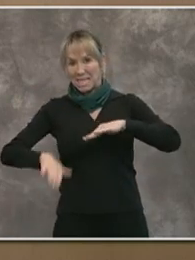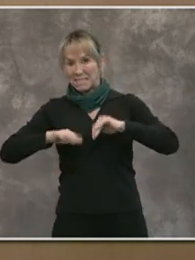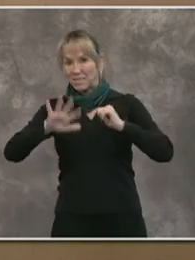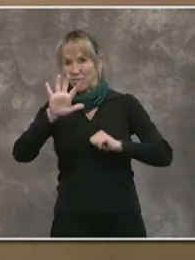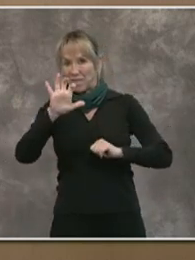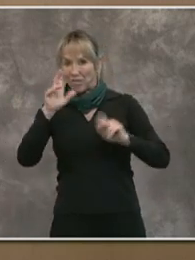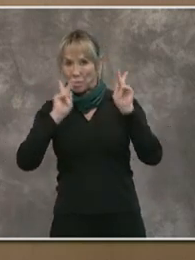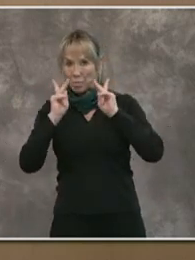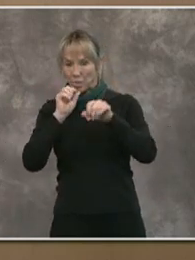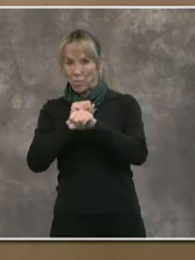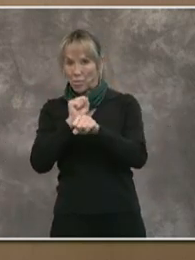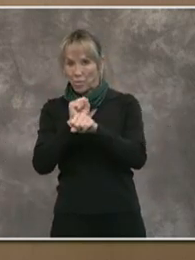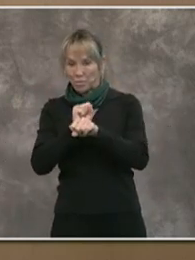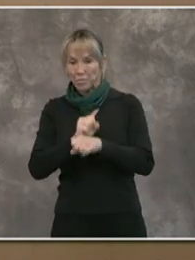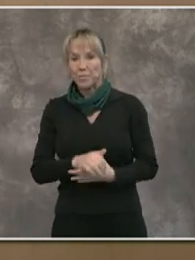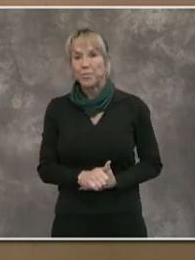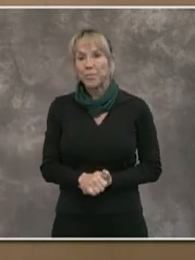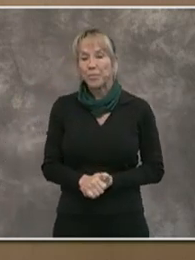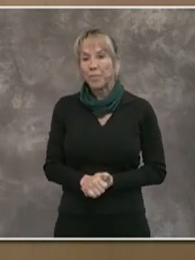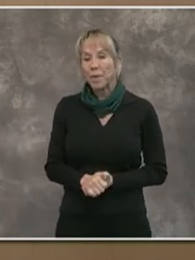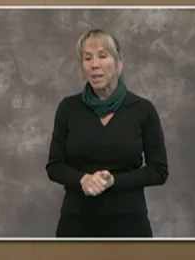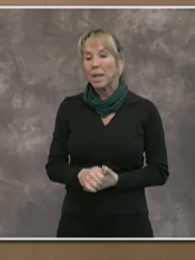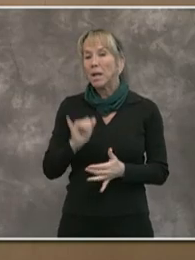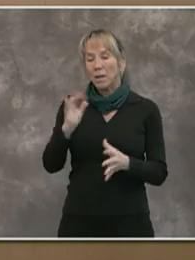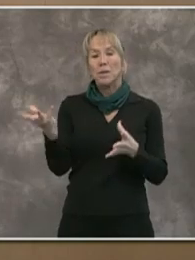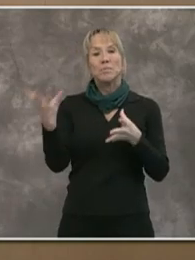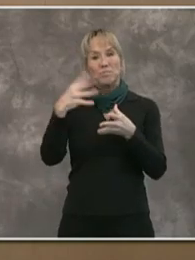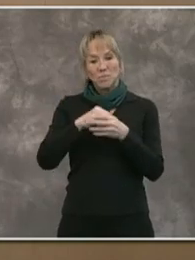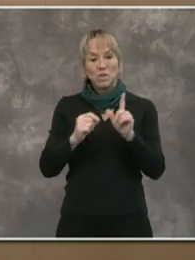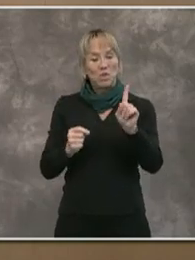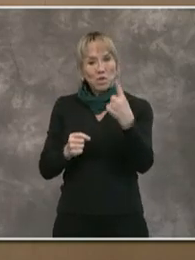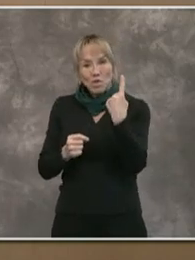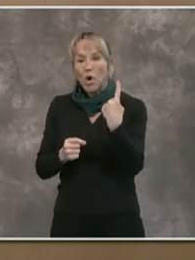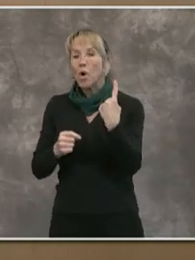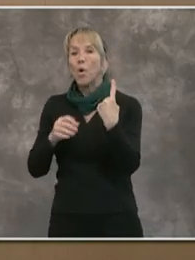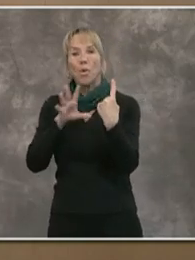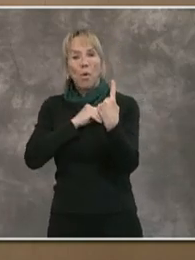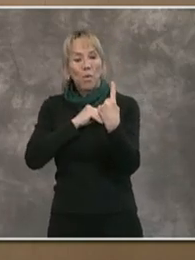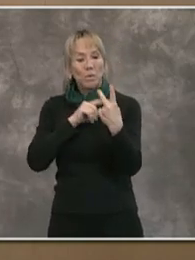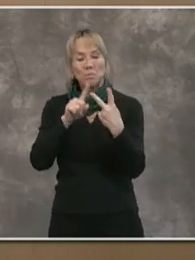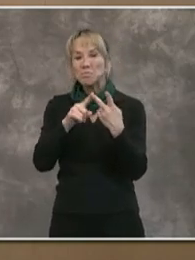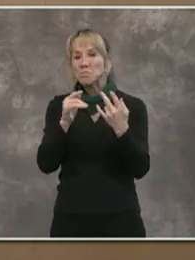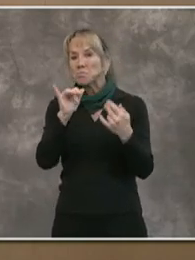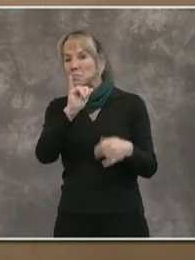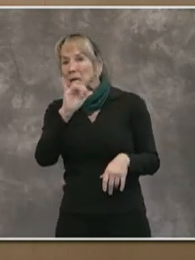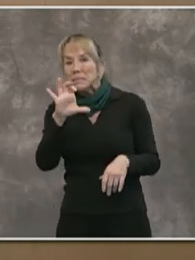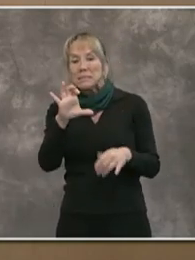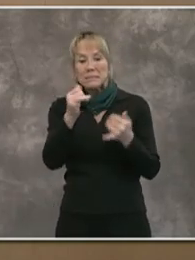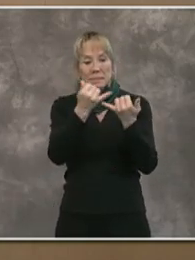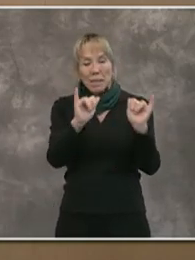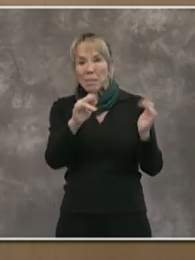employees. This includes sole proprietors, independent contractors,